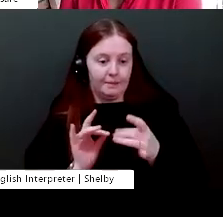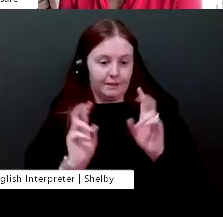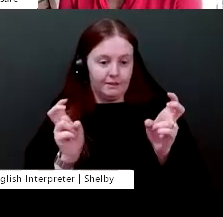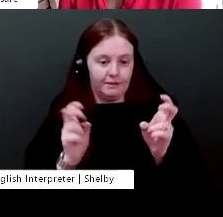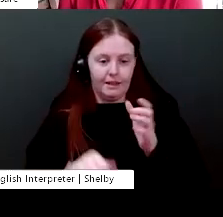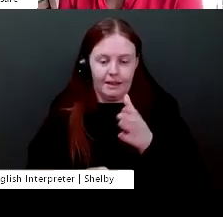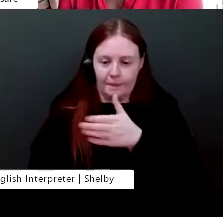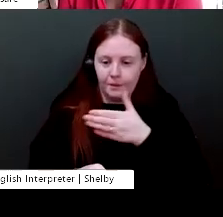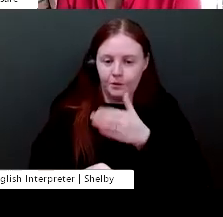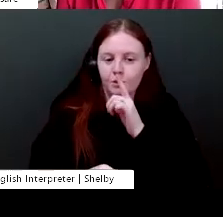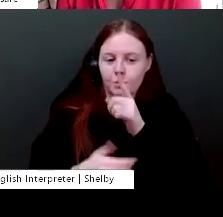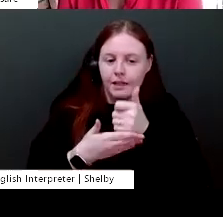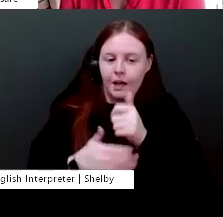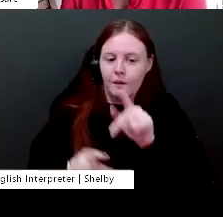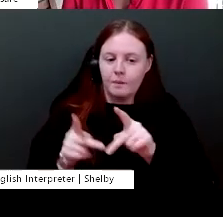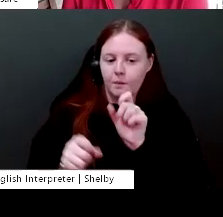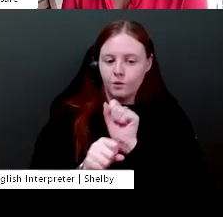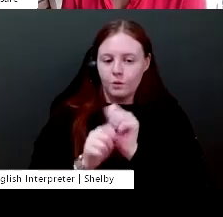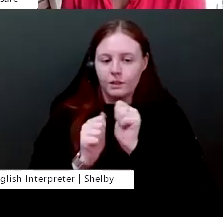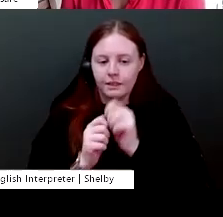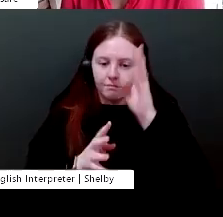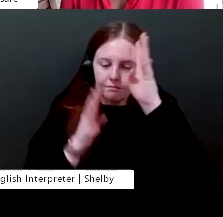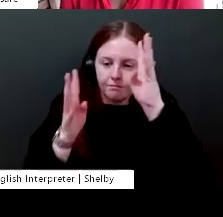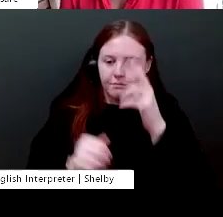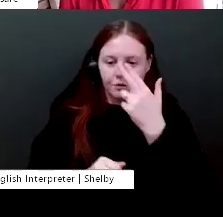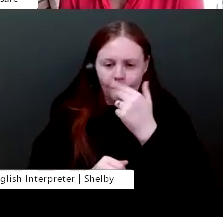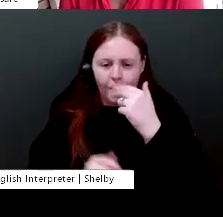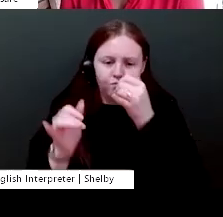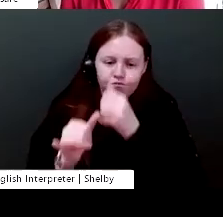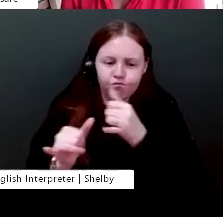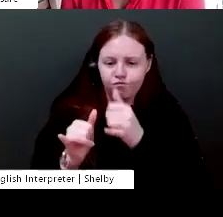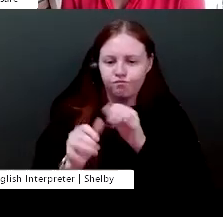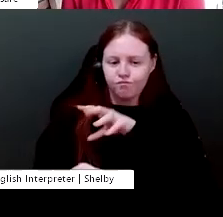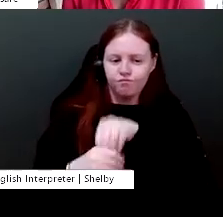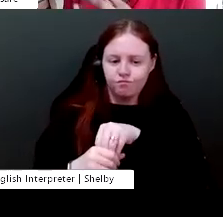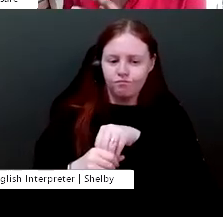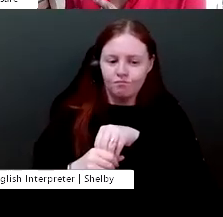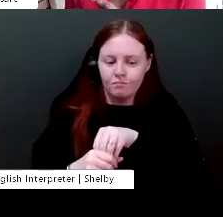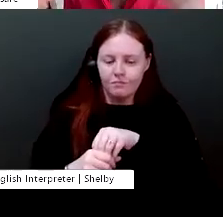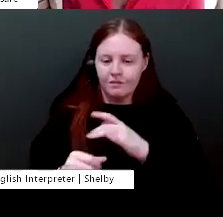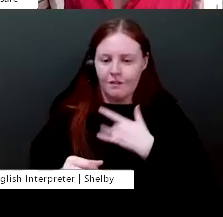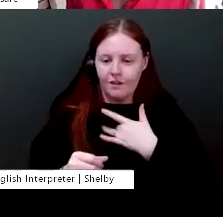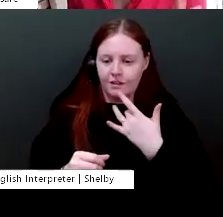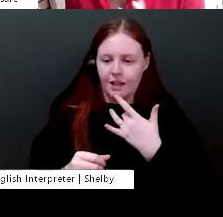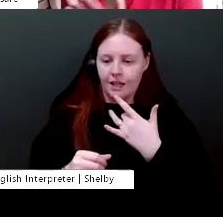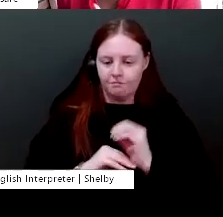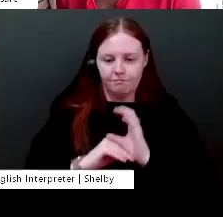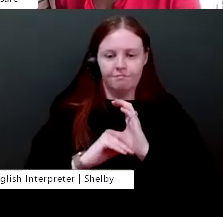brought a humor into it, or brought a sort of levity. And so ensuring that programs have